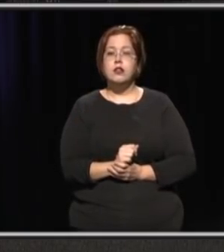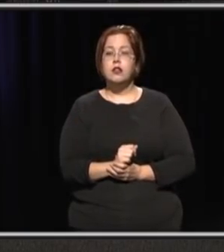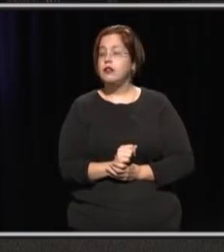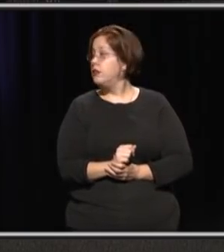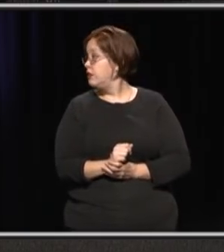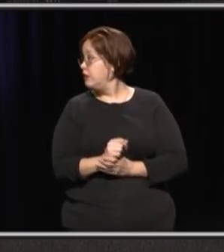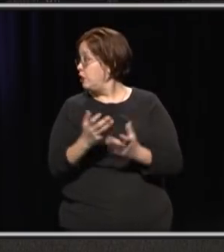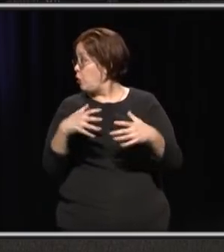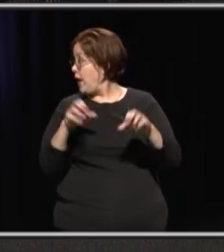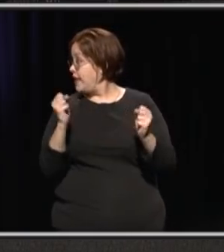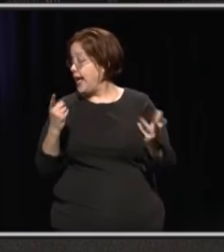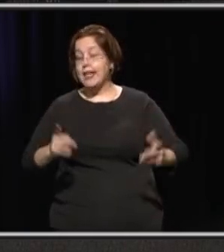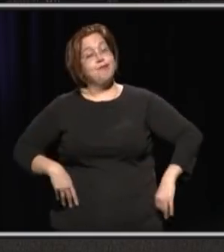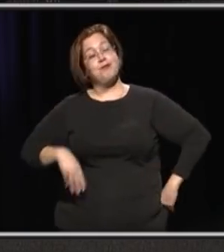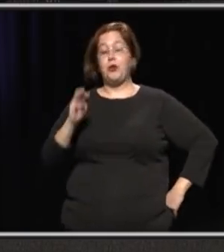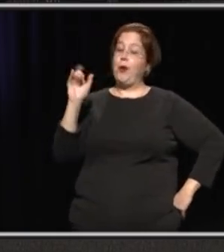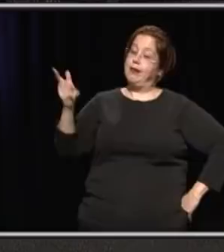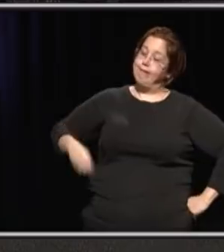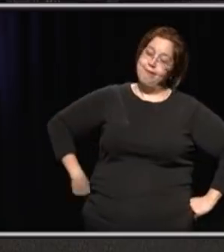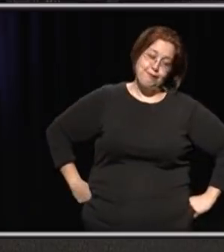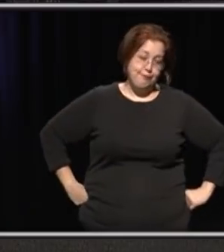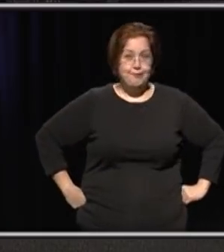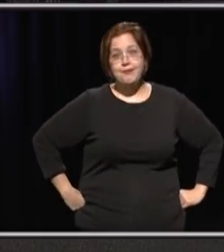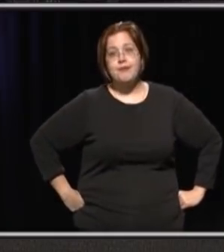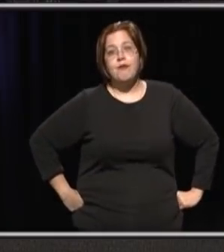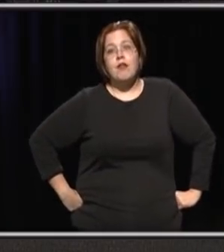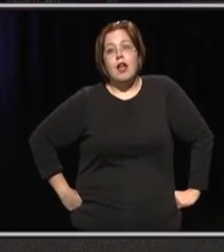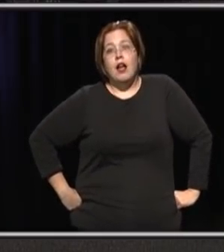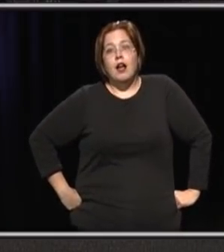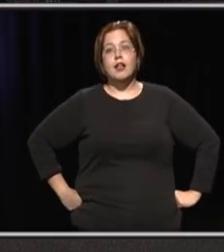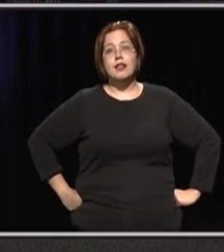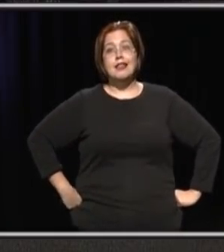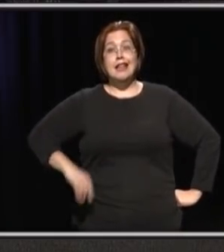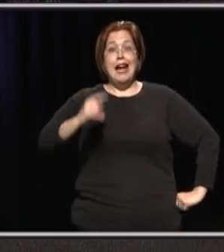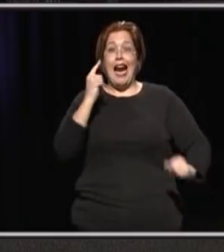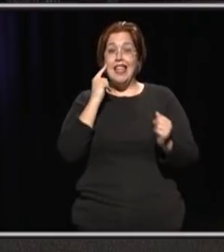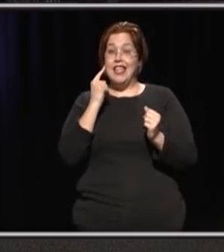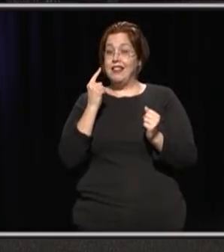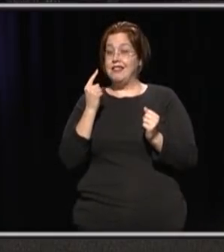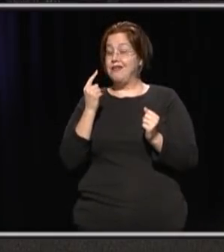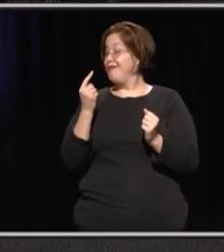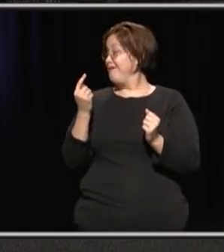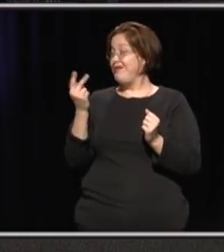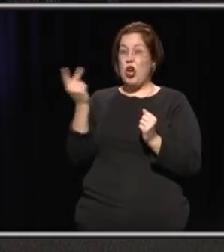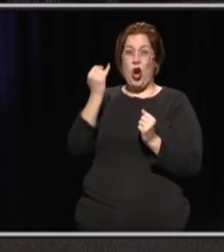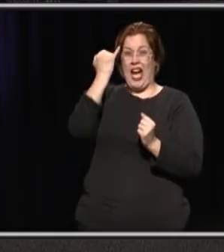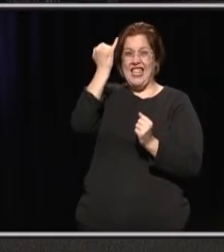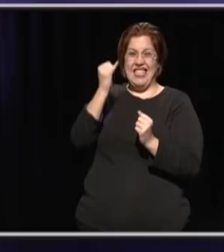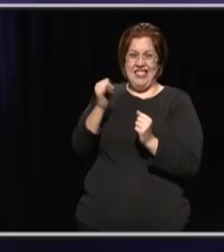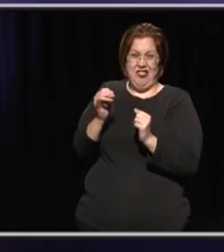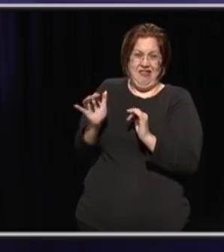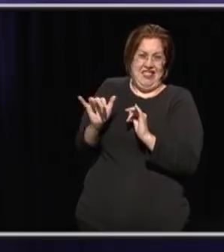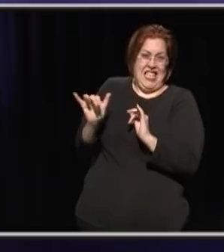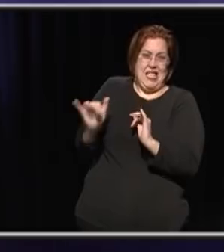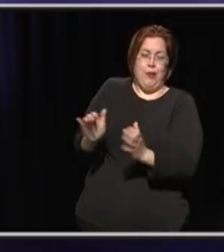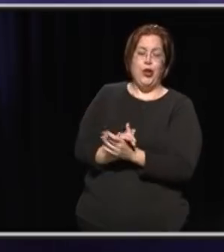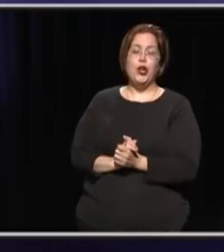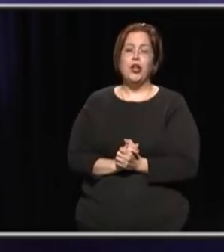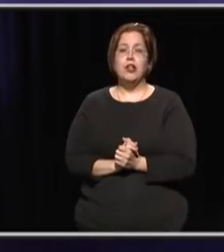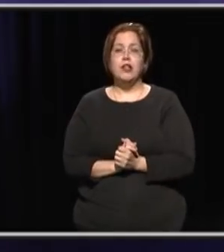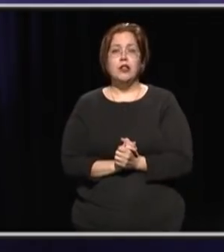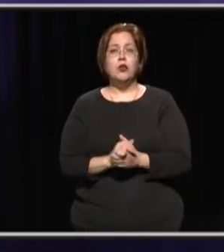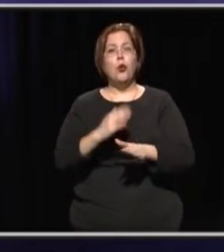You want to take that? Well, I think we're pretty close to each other on what we're thinking. We